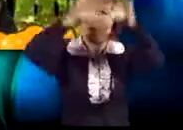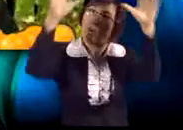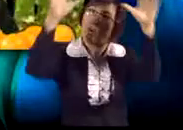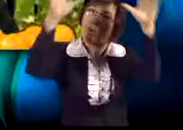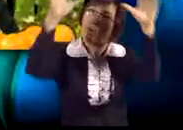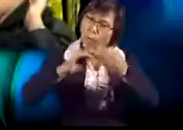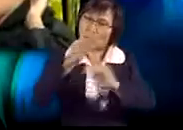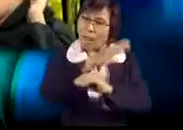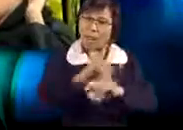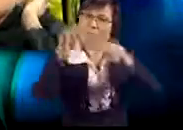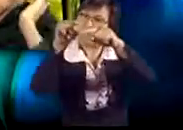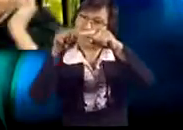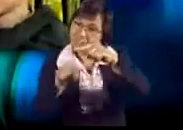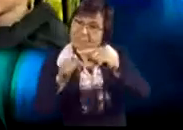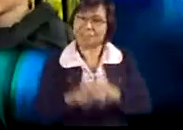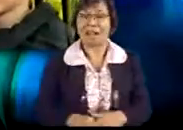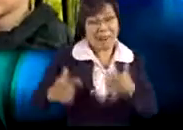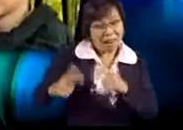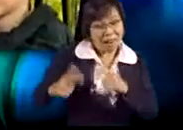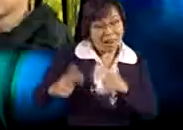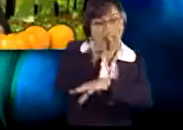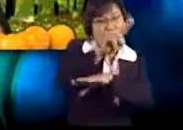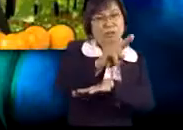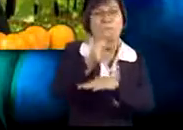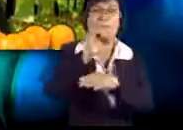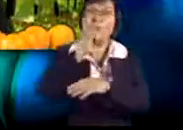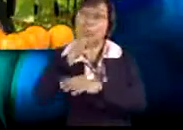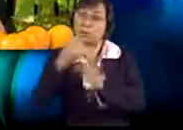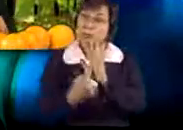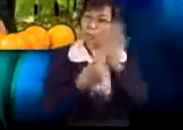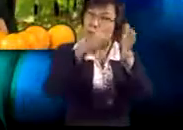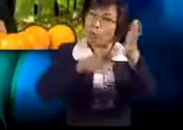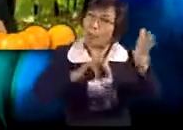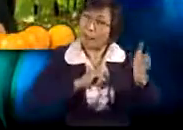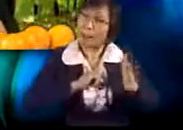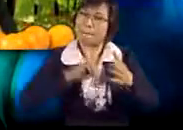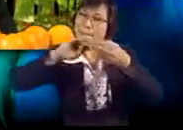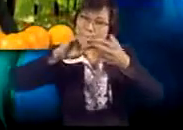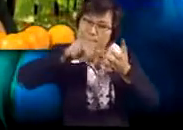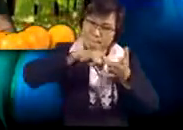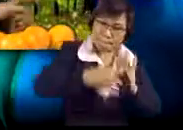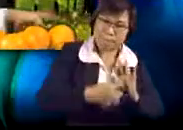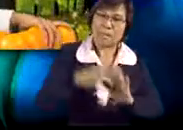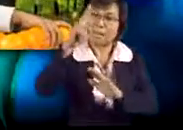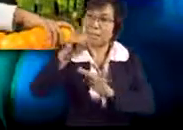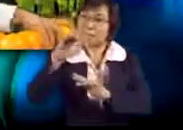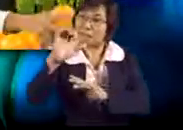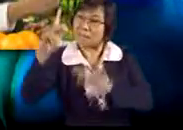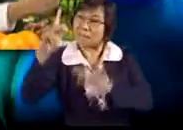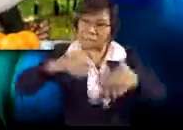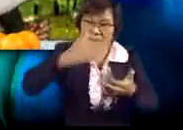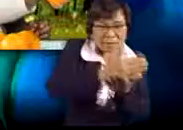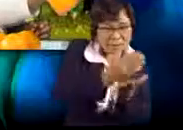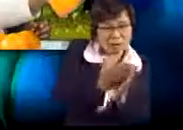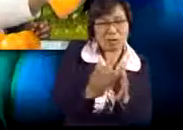whole number and a fraction. Let's use some oranges to show what I mean. Nick, could you cut these